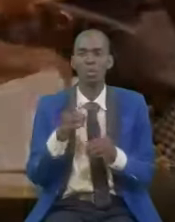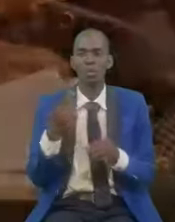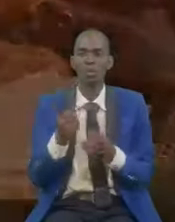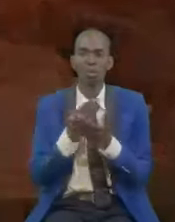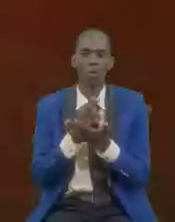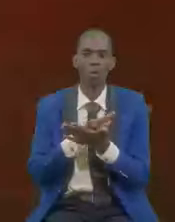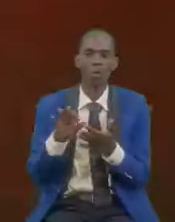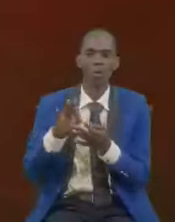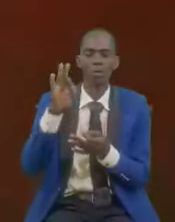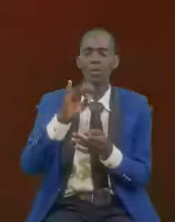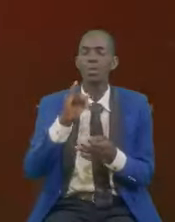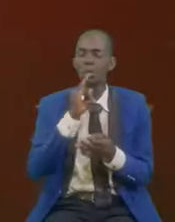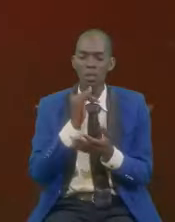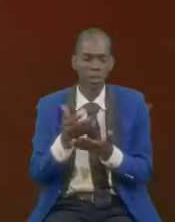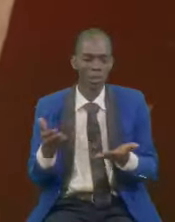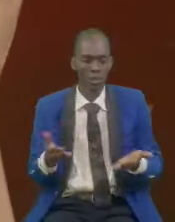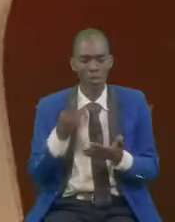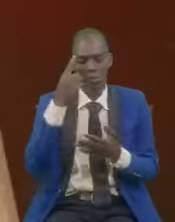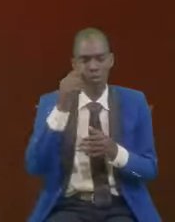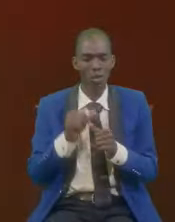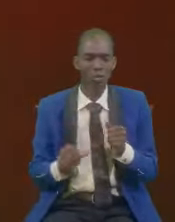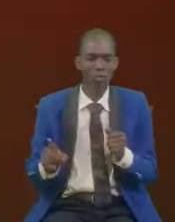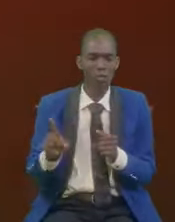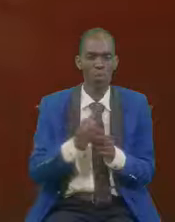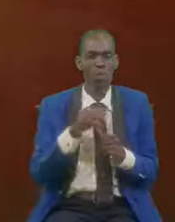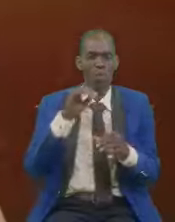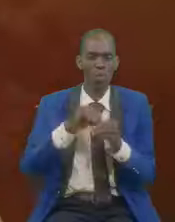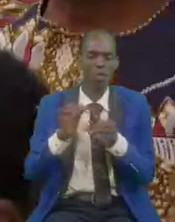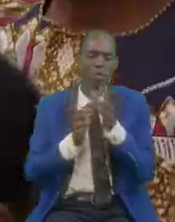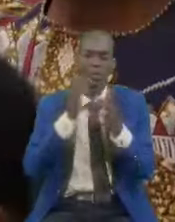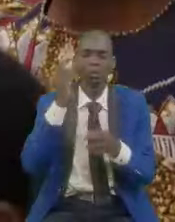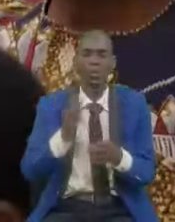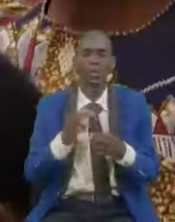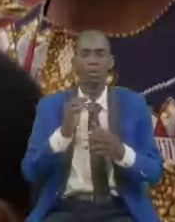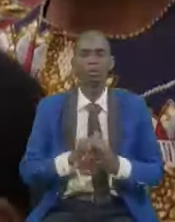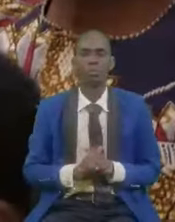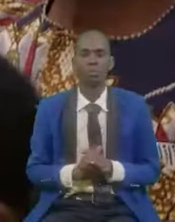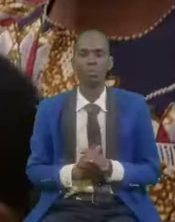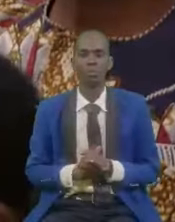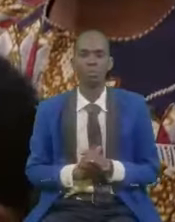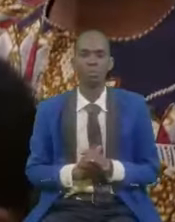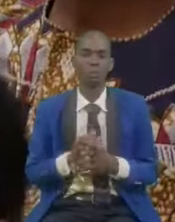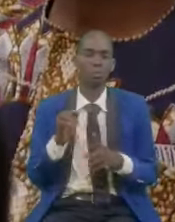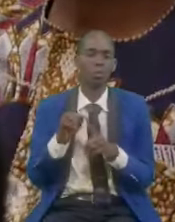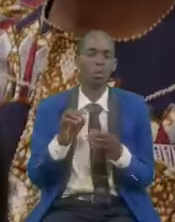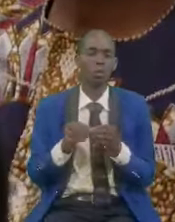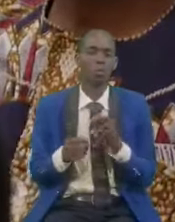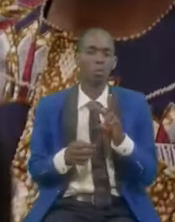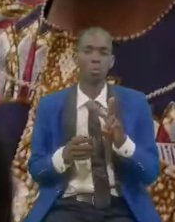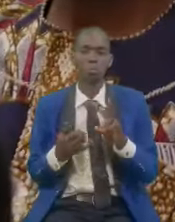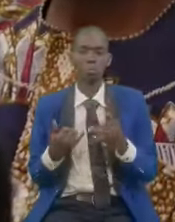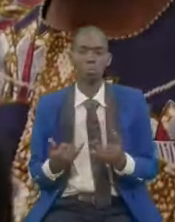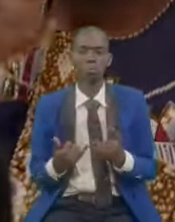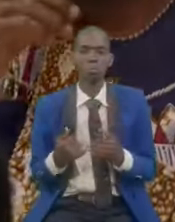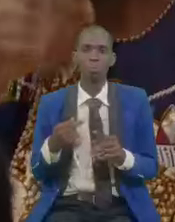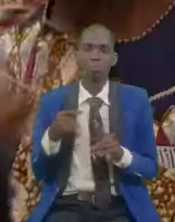Ghost available for everyone in Jesus' name. Look at point number two here.